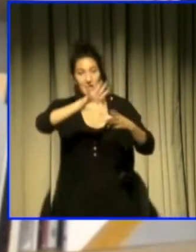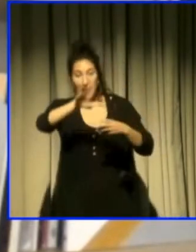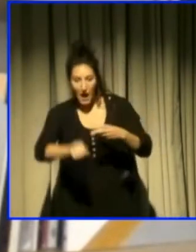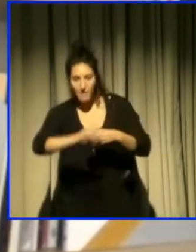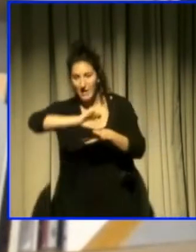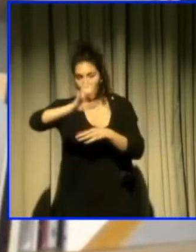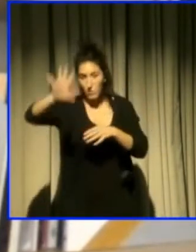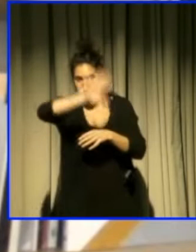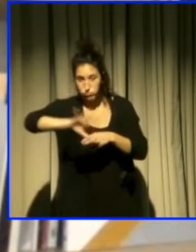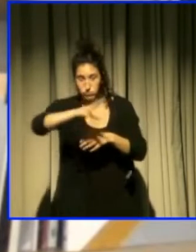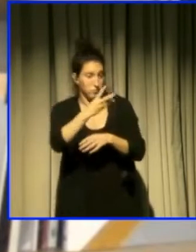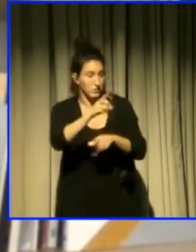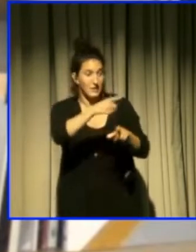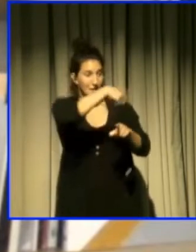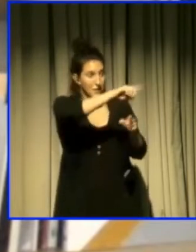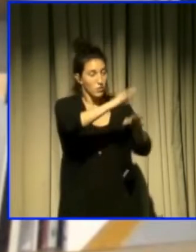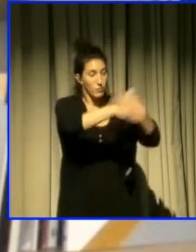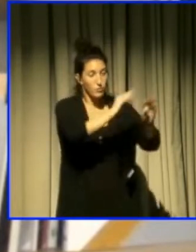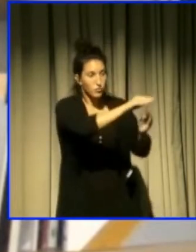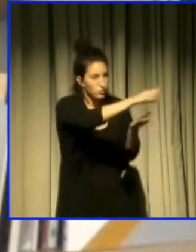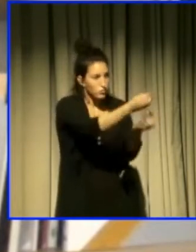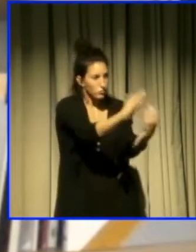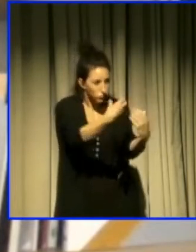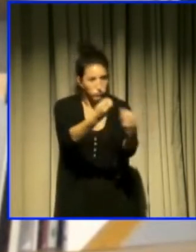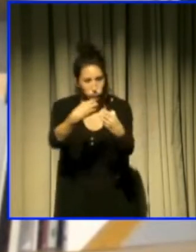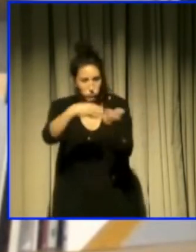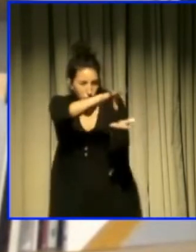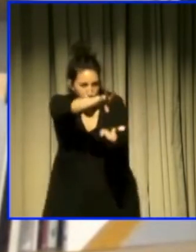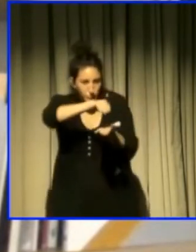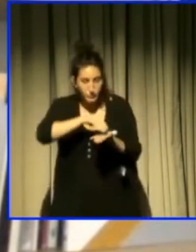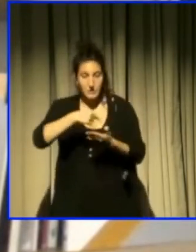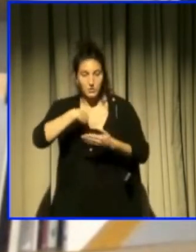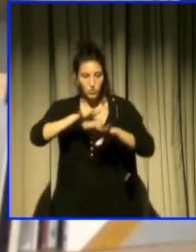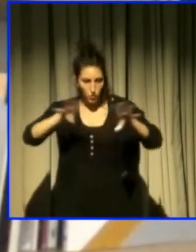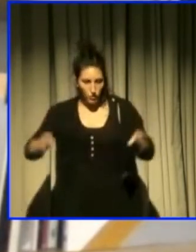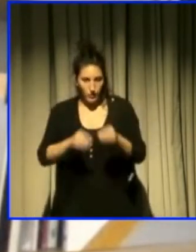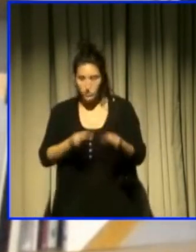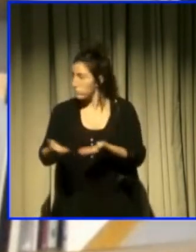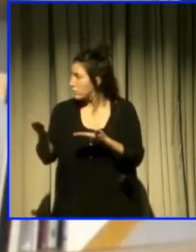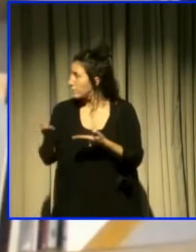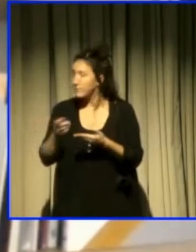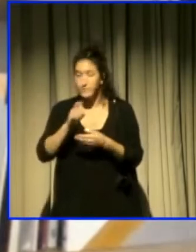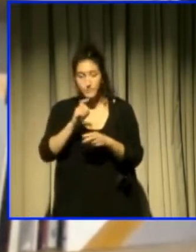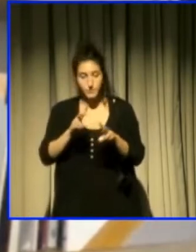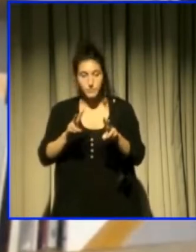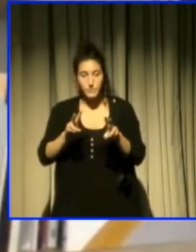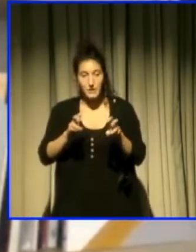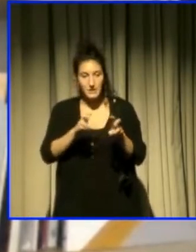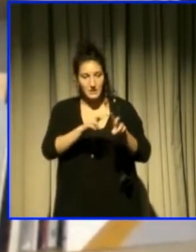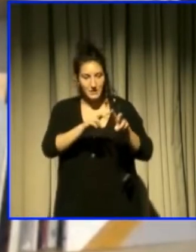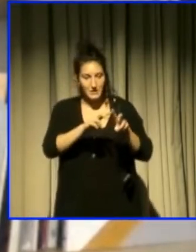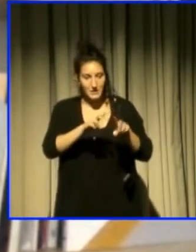process. And I will share a summary of this with you today and make it more compressed and practical, so you